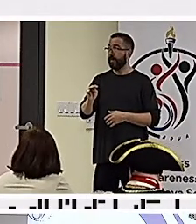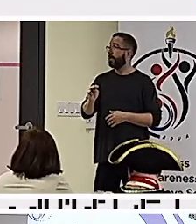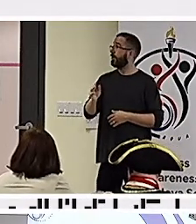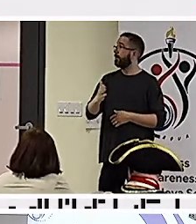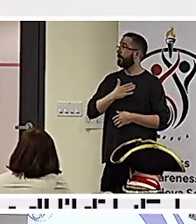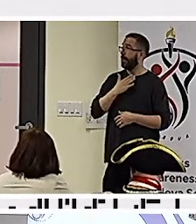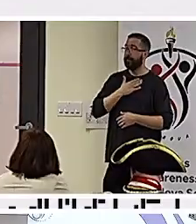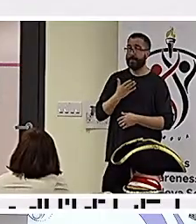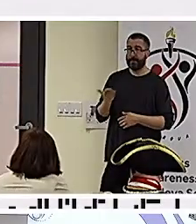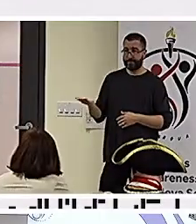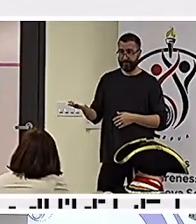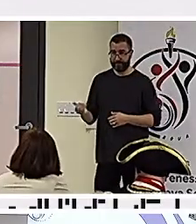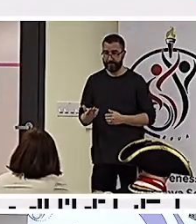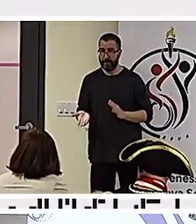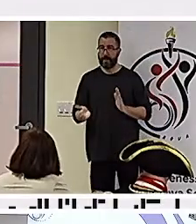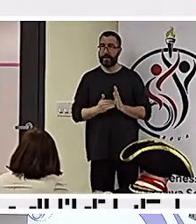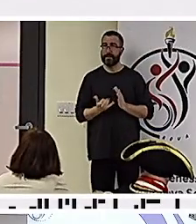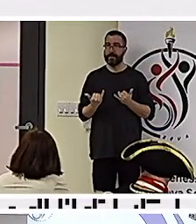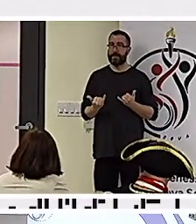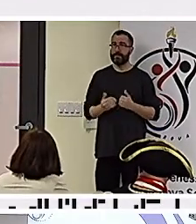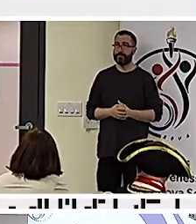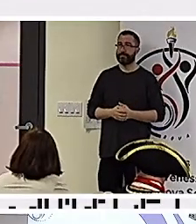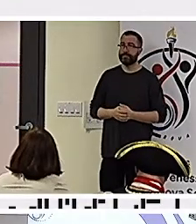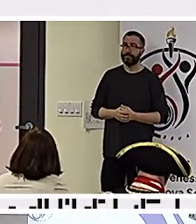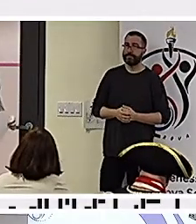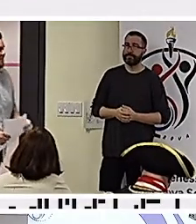is joining us again today.